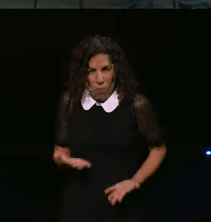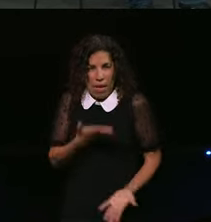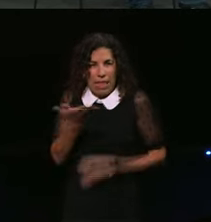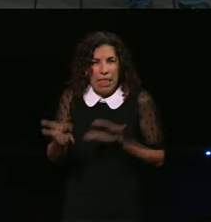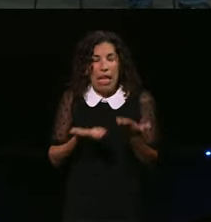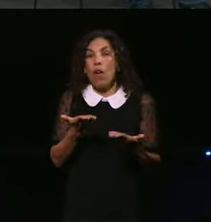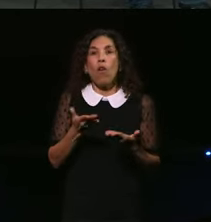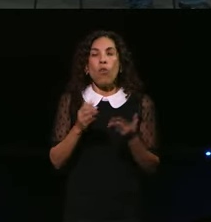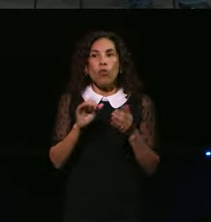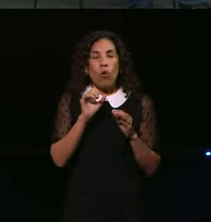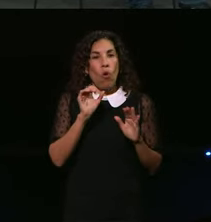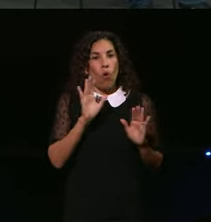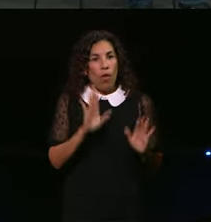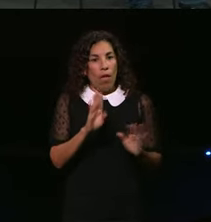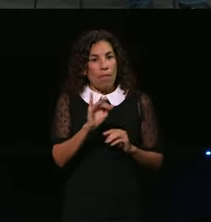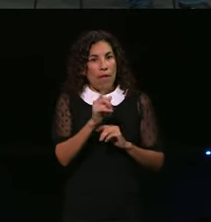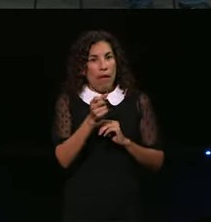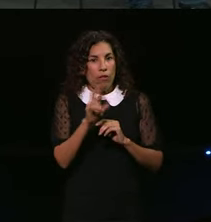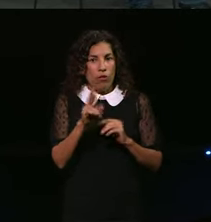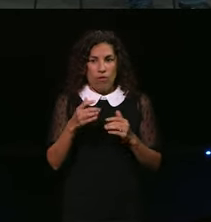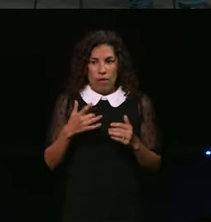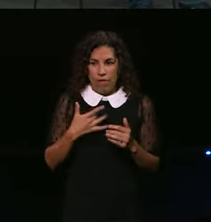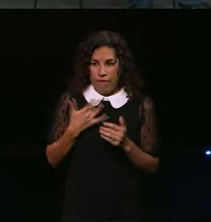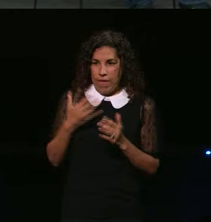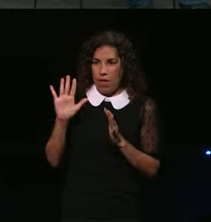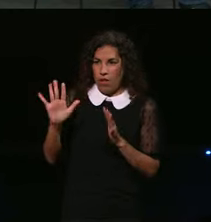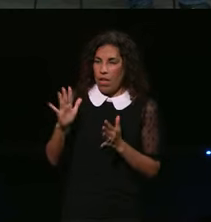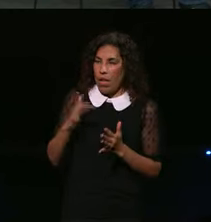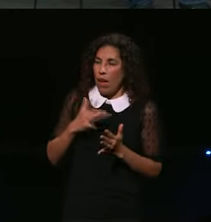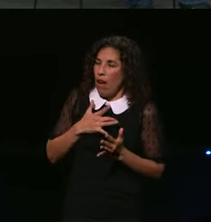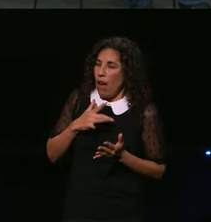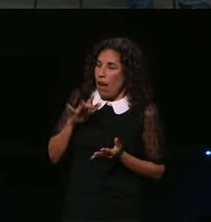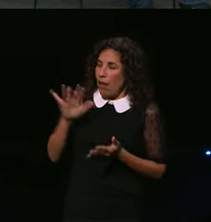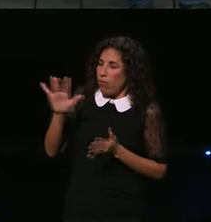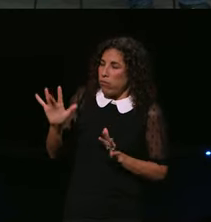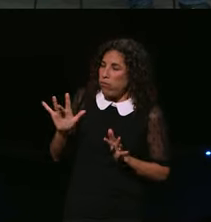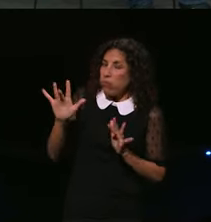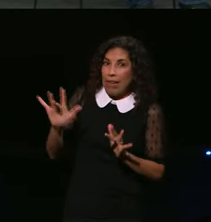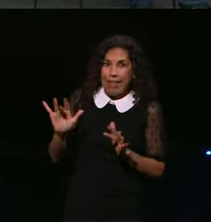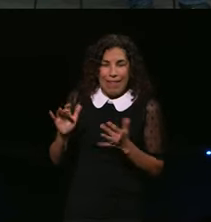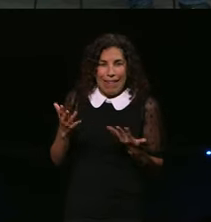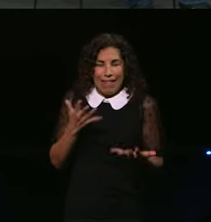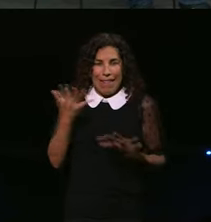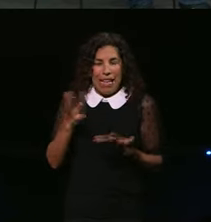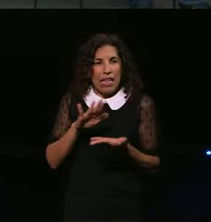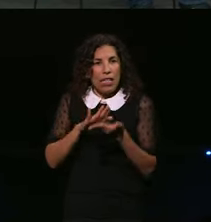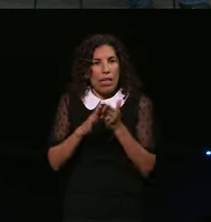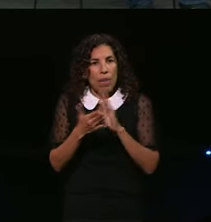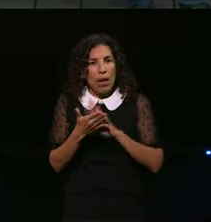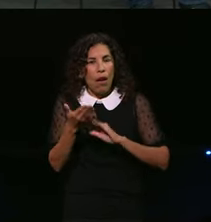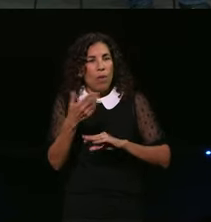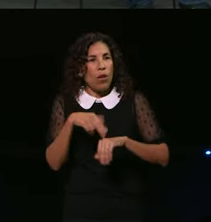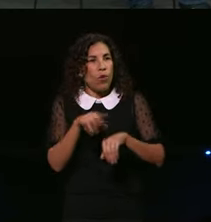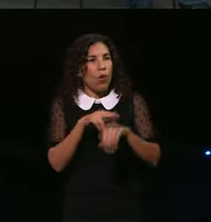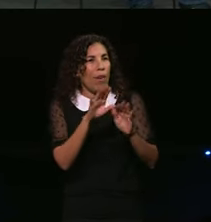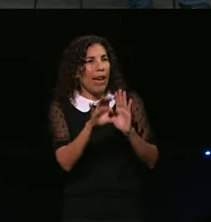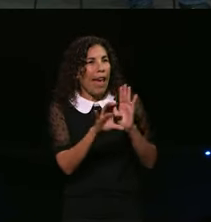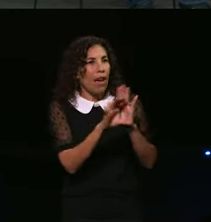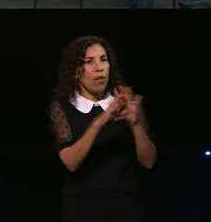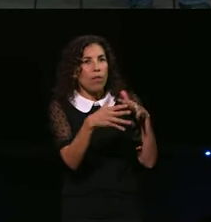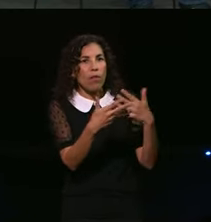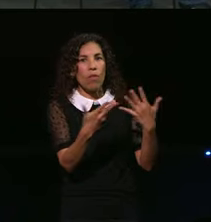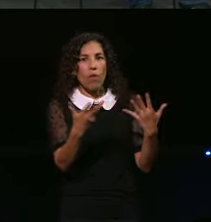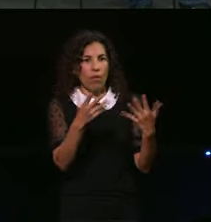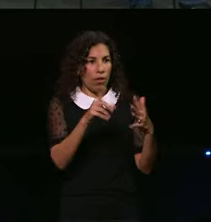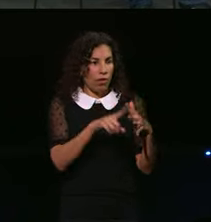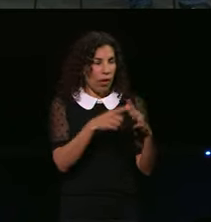you know. Baxter's a, you know, you need to feel empathy for Baxter. He's a, you know, he needs to become just a normal character after